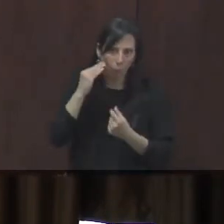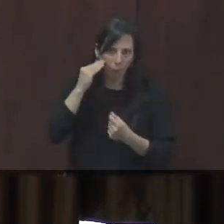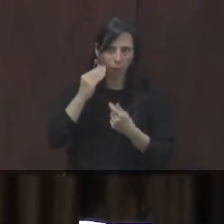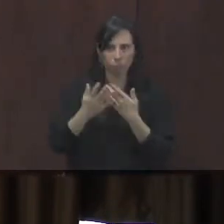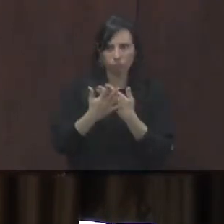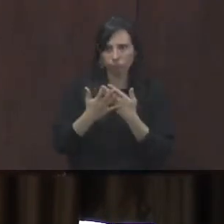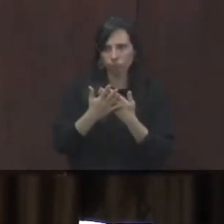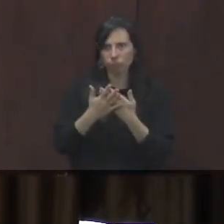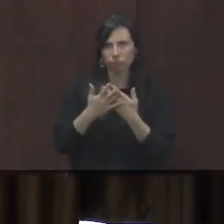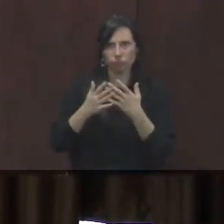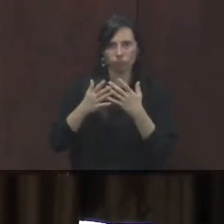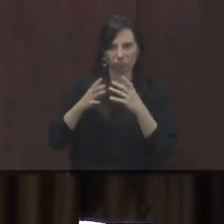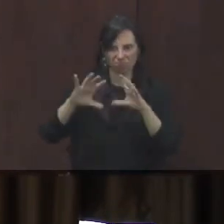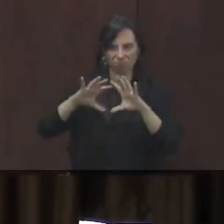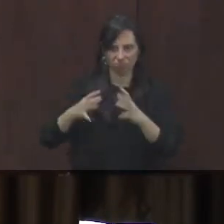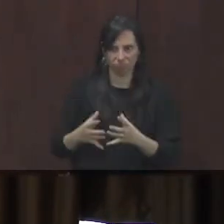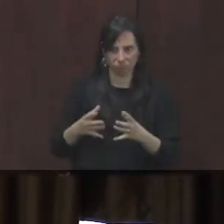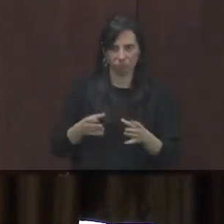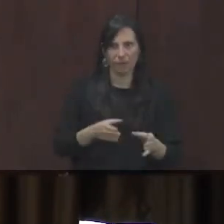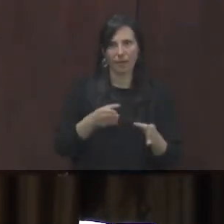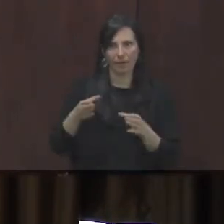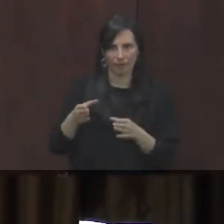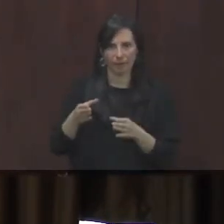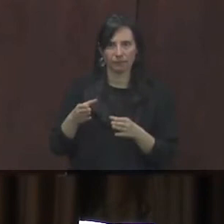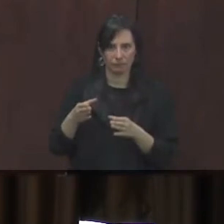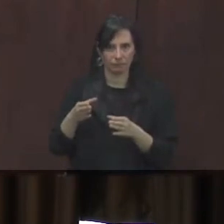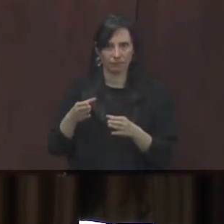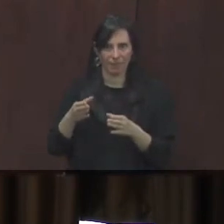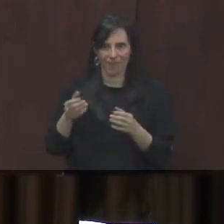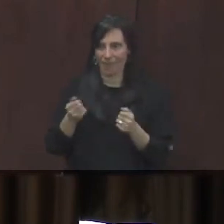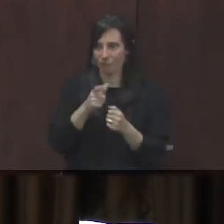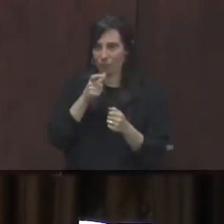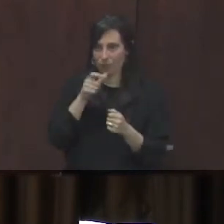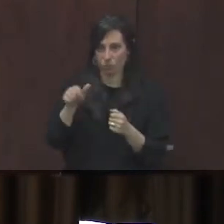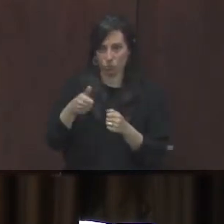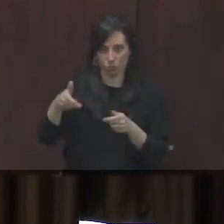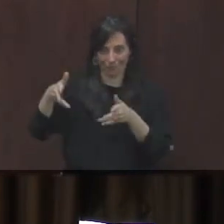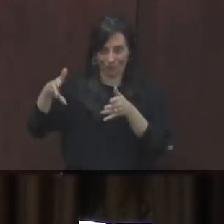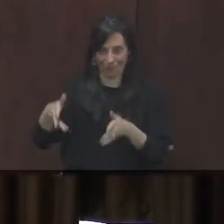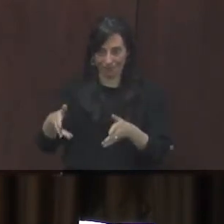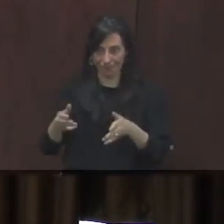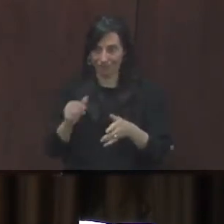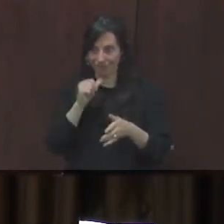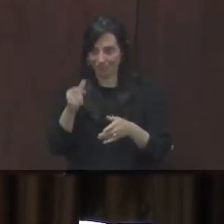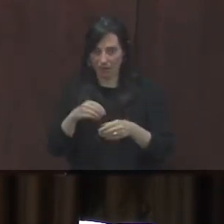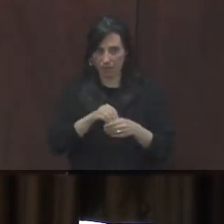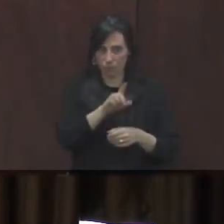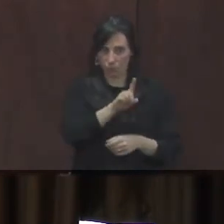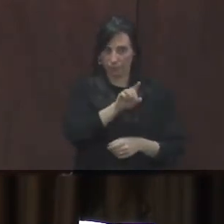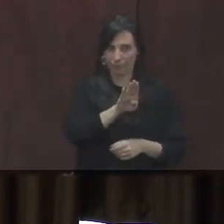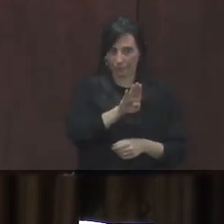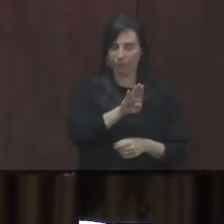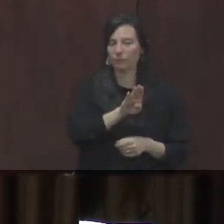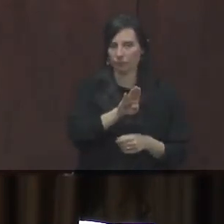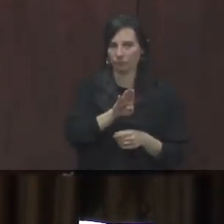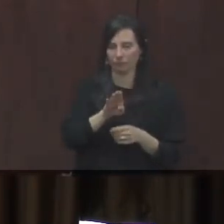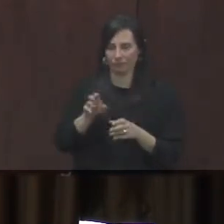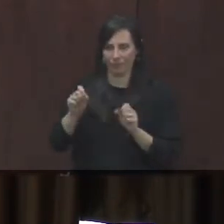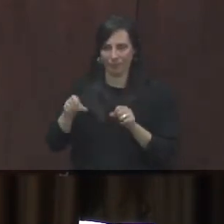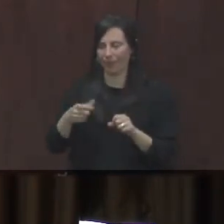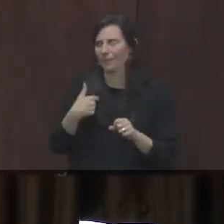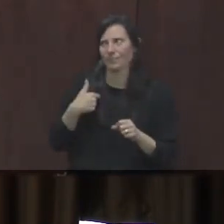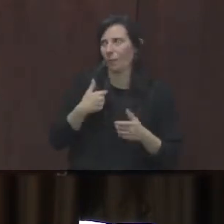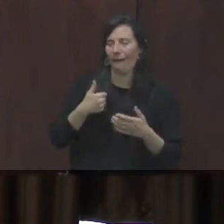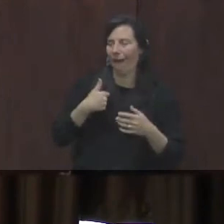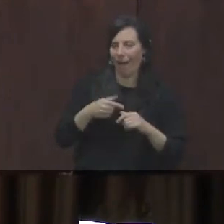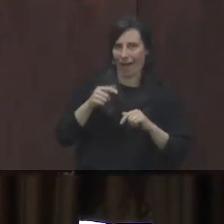workforce that is not included already in 1B. And so I encourage folks, because I won't be able to recite it, Yeah. to